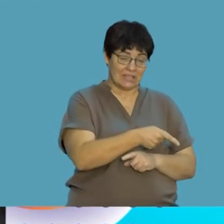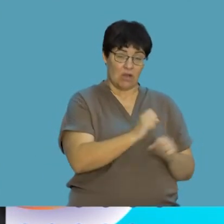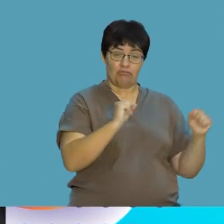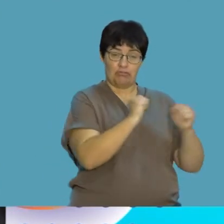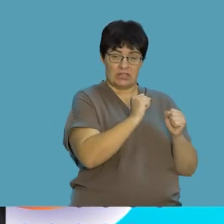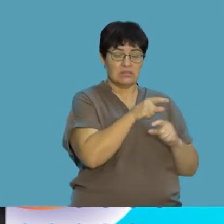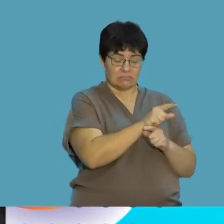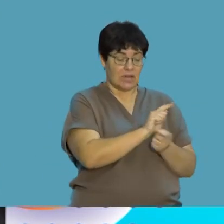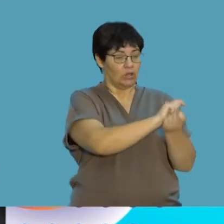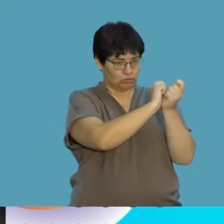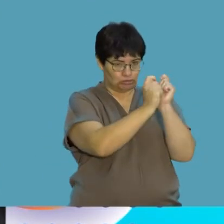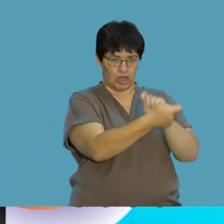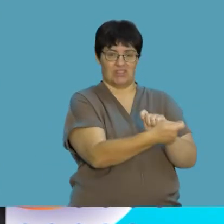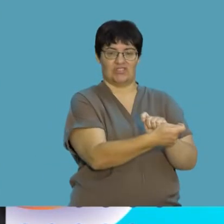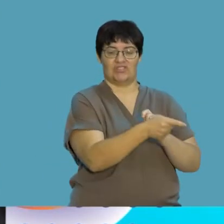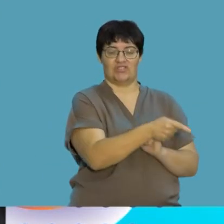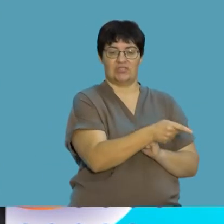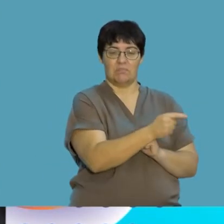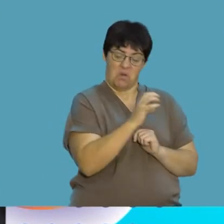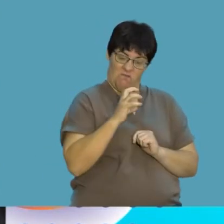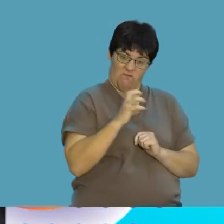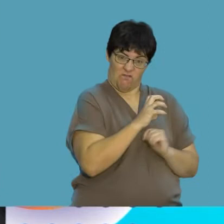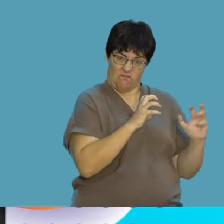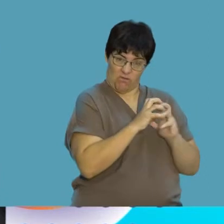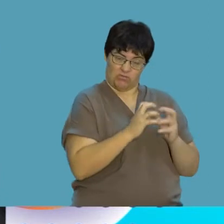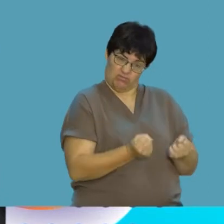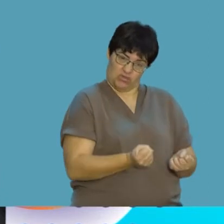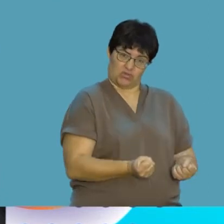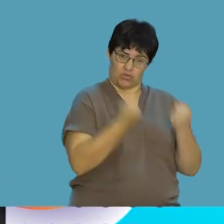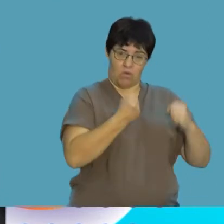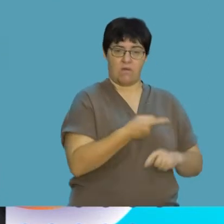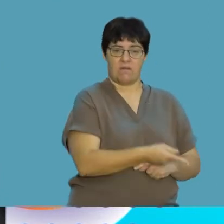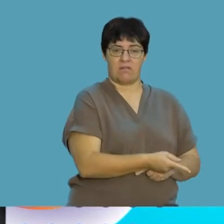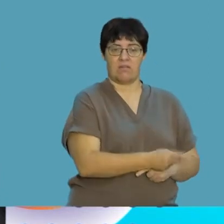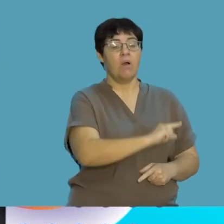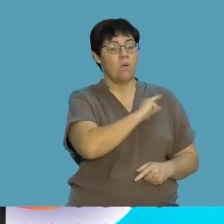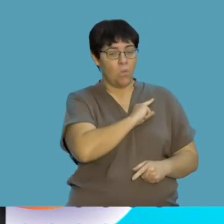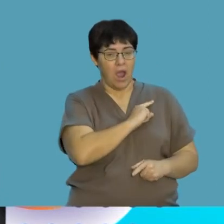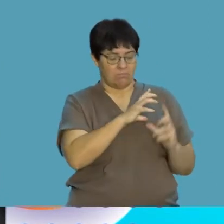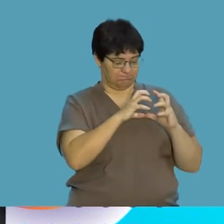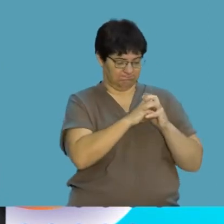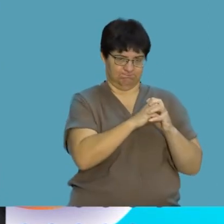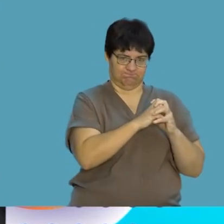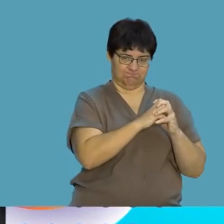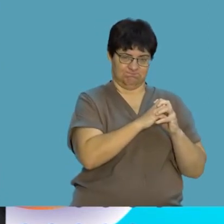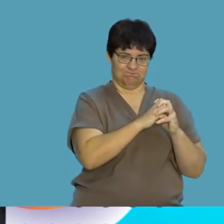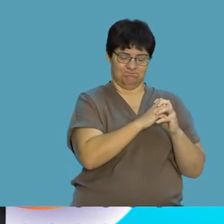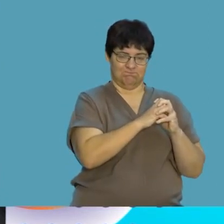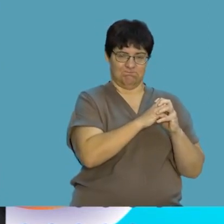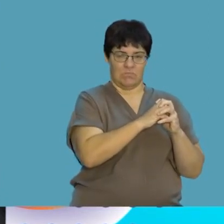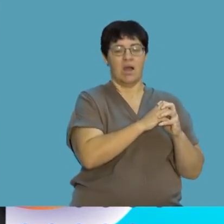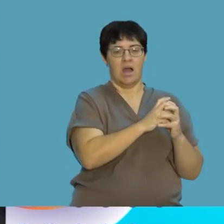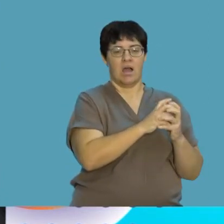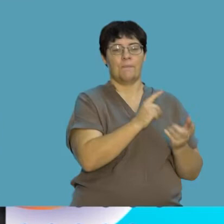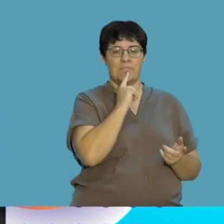packaging of particles also changes. Okay, it means the forces become stronger, which is why the substance becomes more